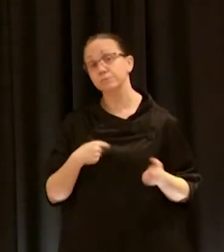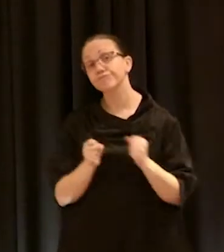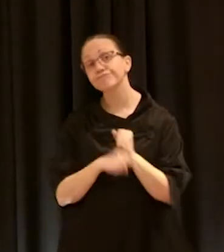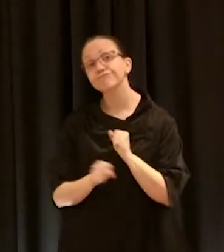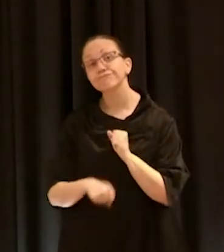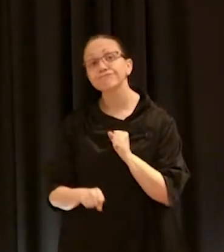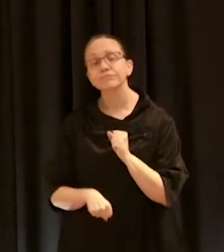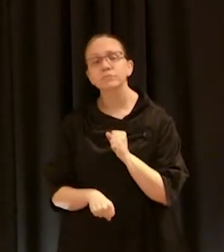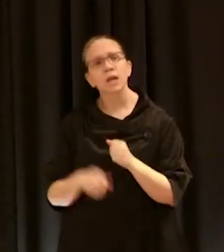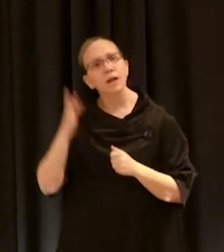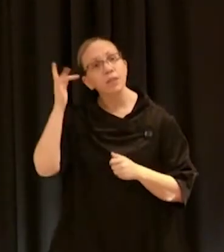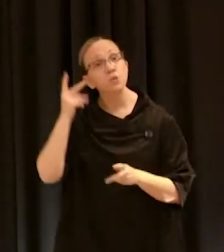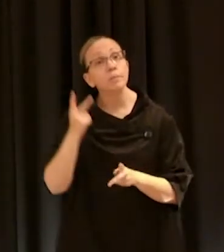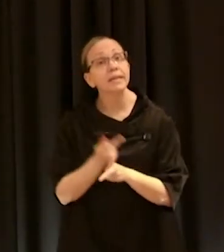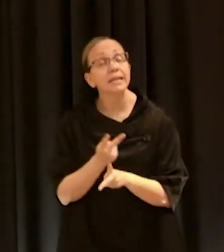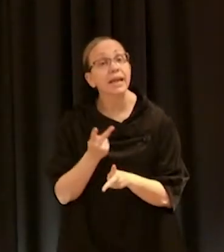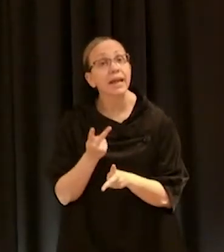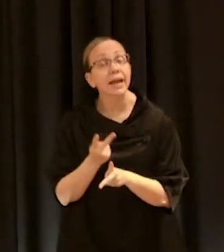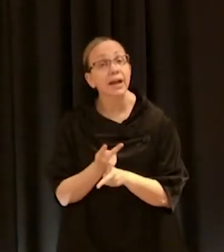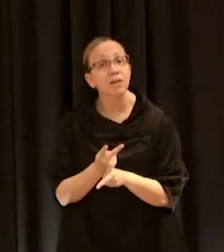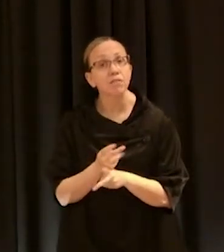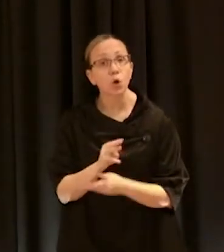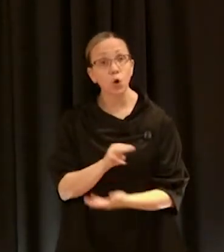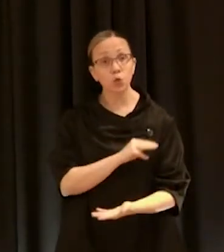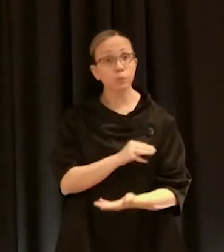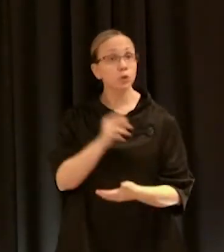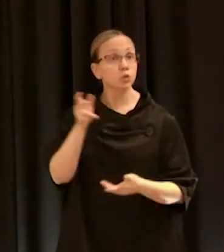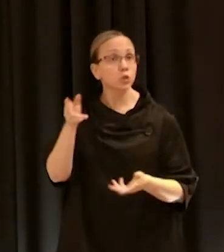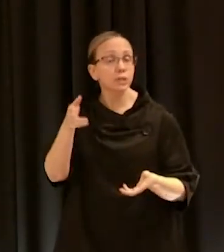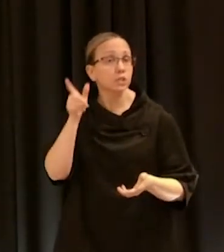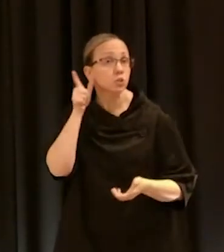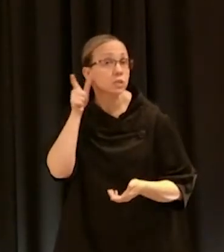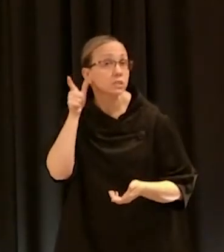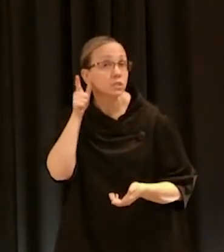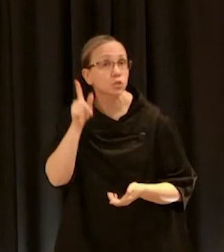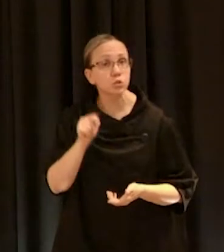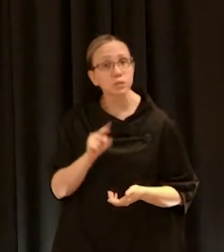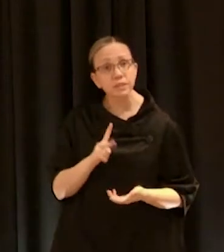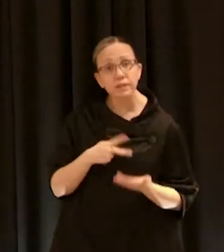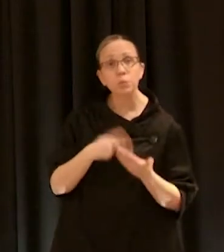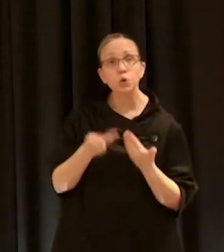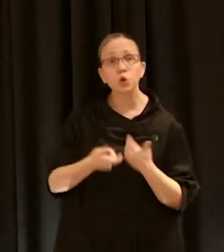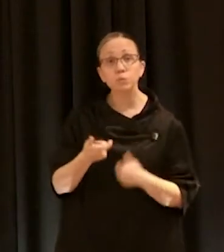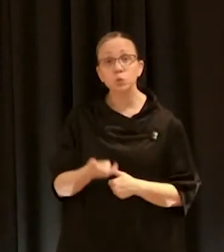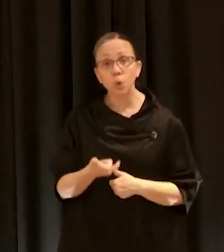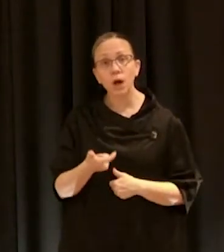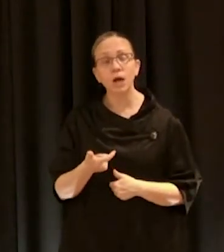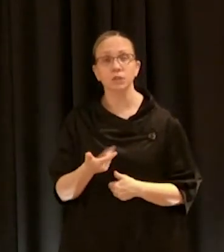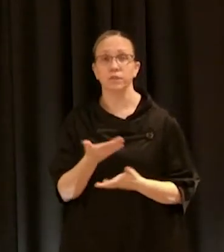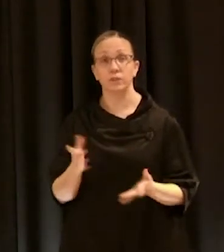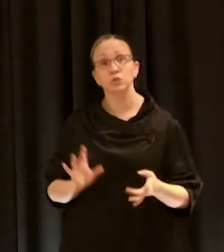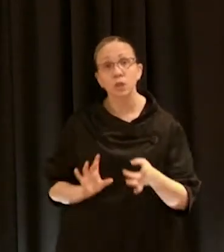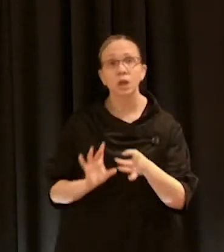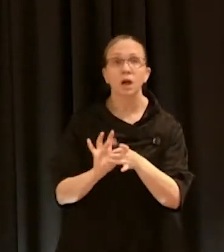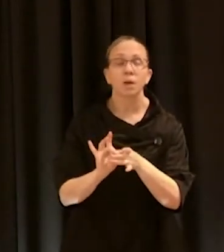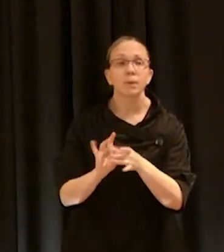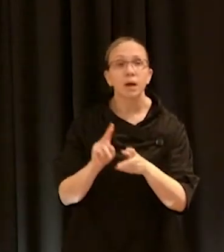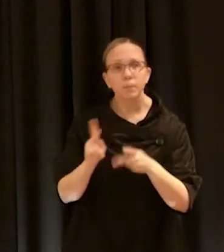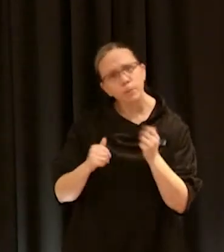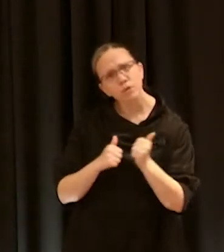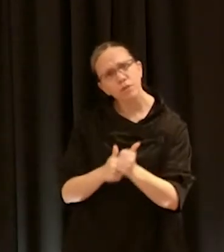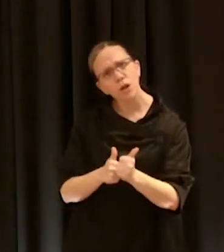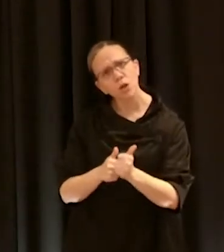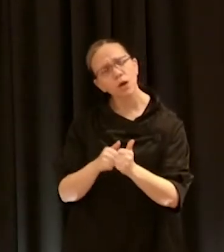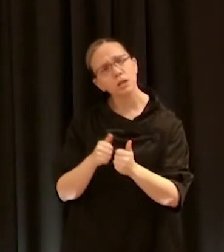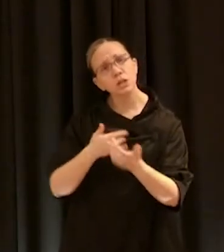anyhow. That's why you got to be careful of the music you listen to and TV shows that you watch and things you get associated with and people you follow